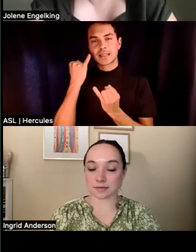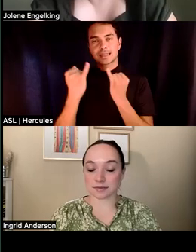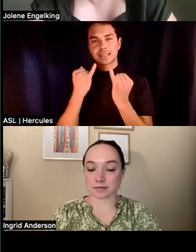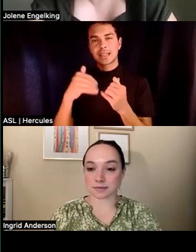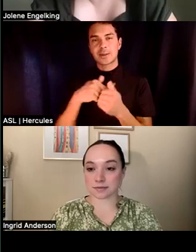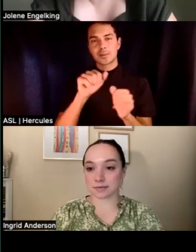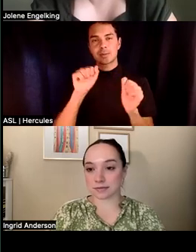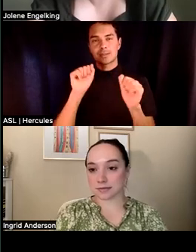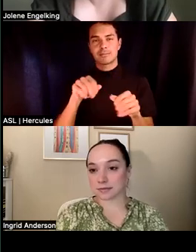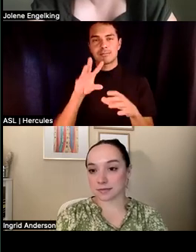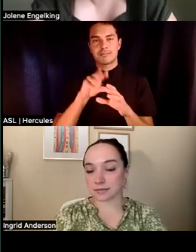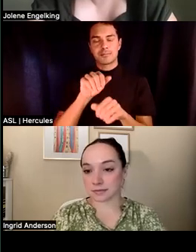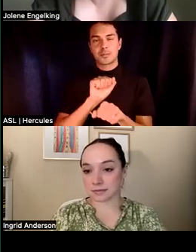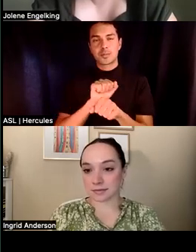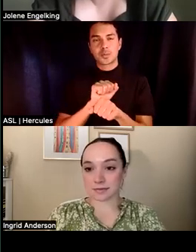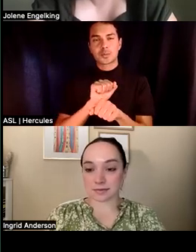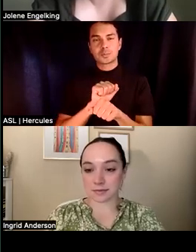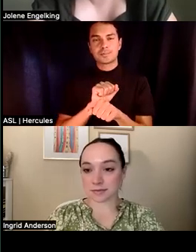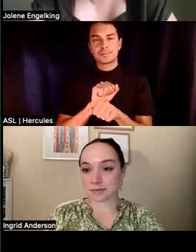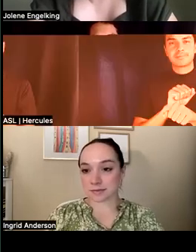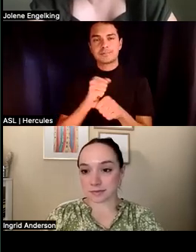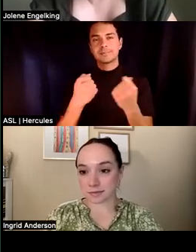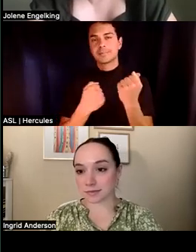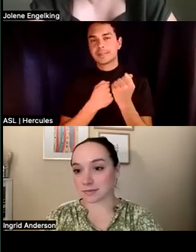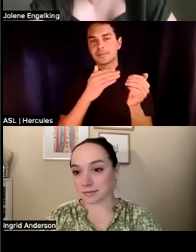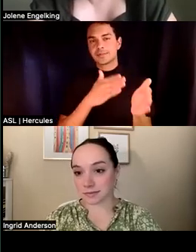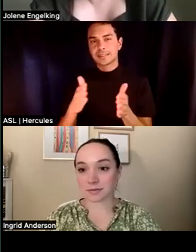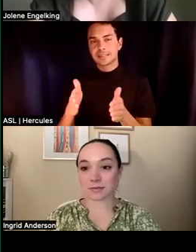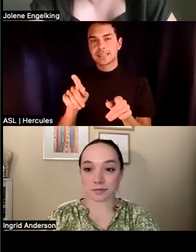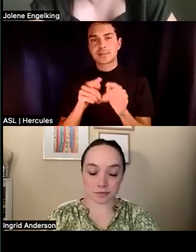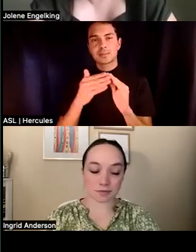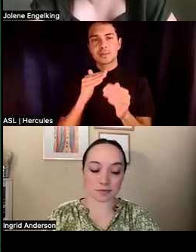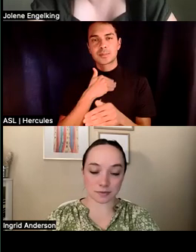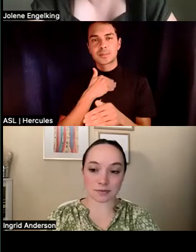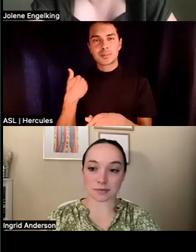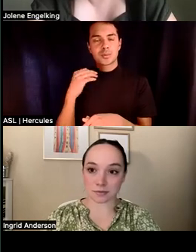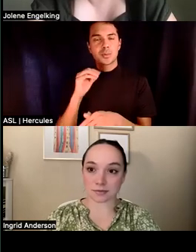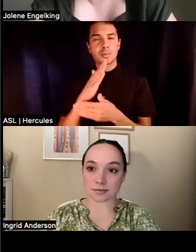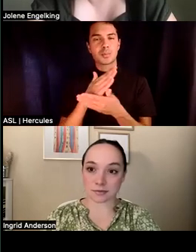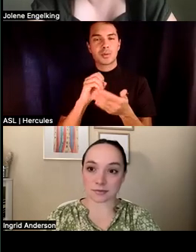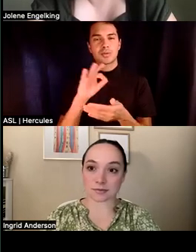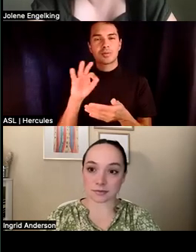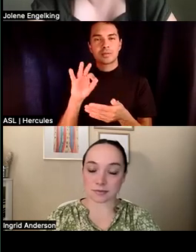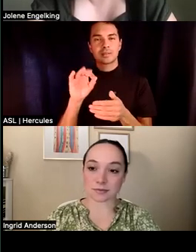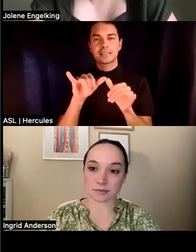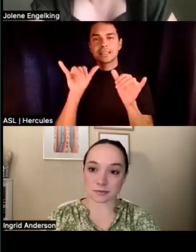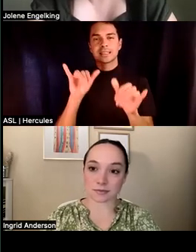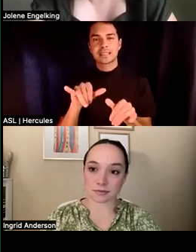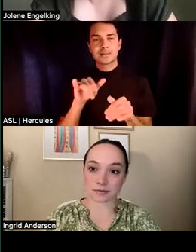you can, within your work, be it as an advocate, as a community member, or part of a systems